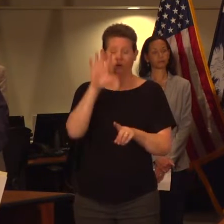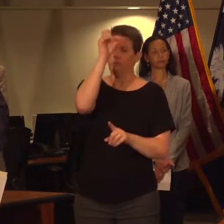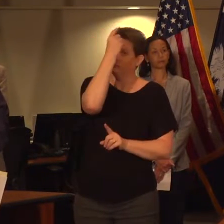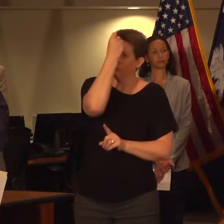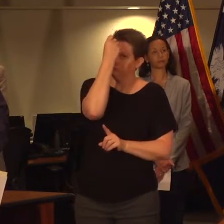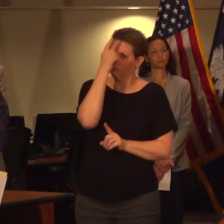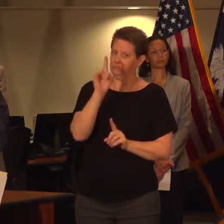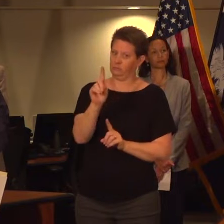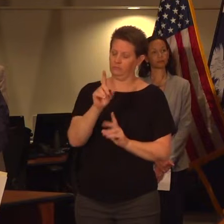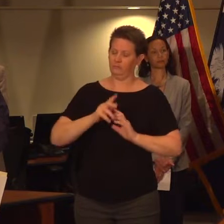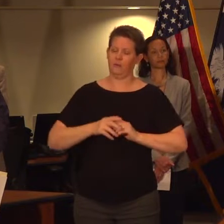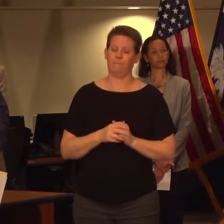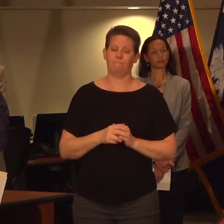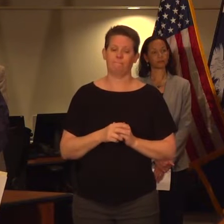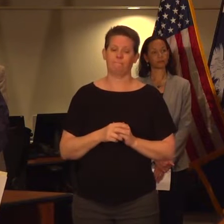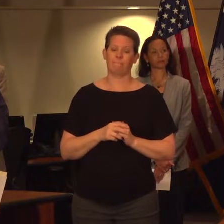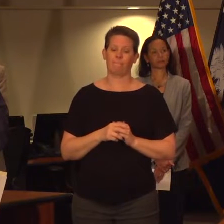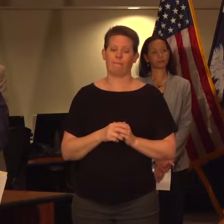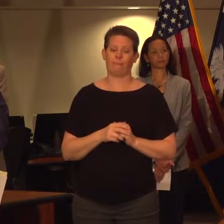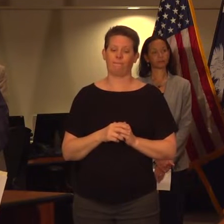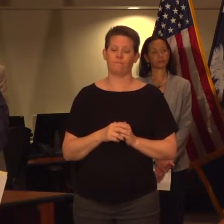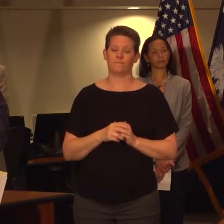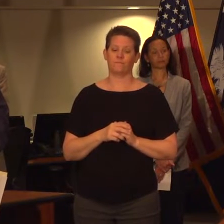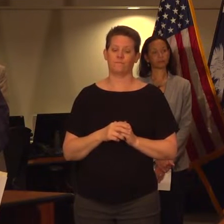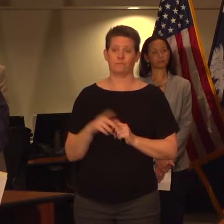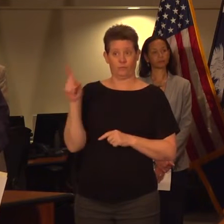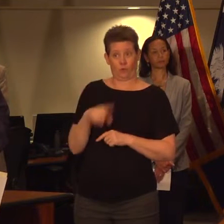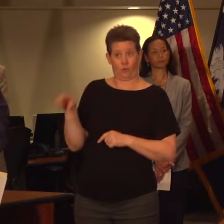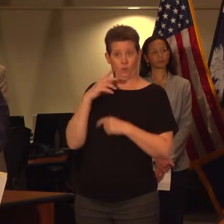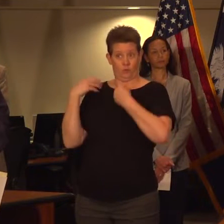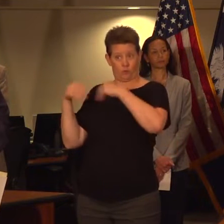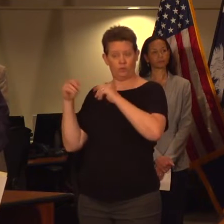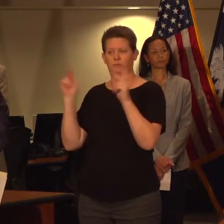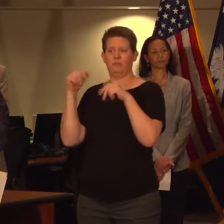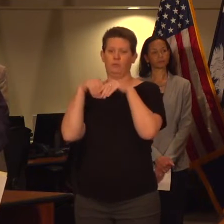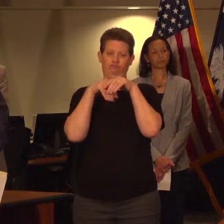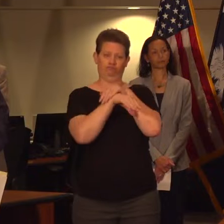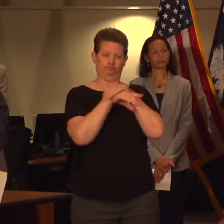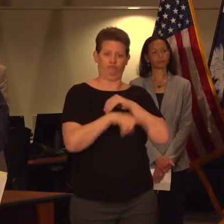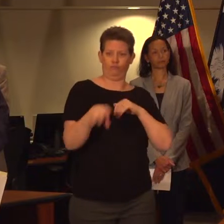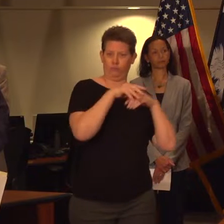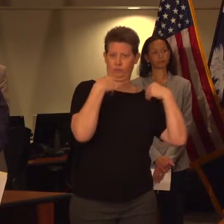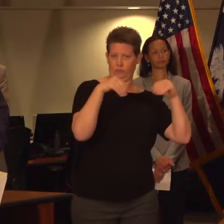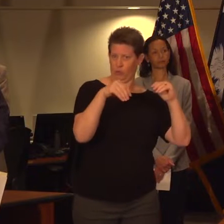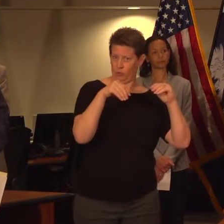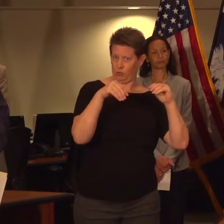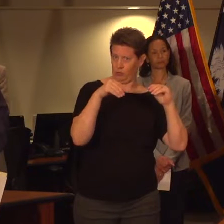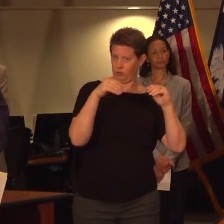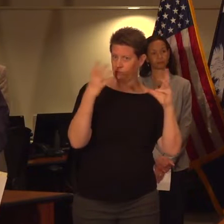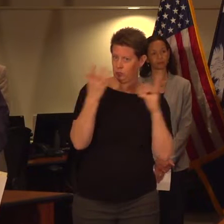but I also remind those merchants and those customers that the order concerning